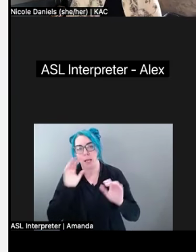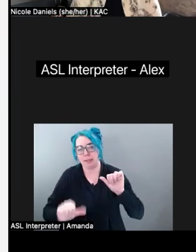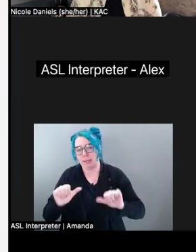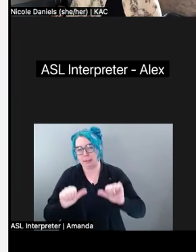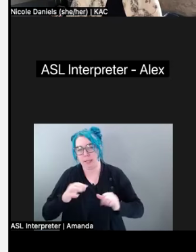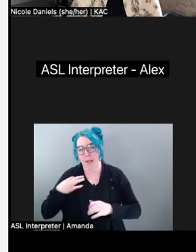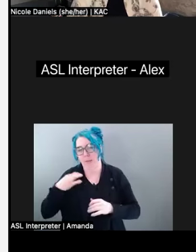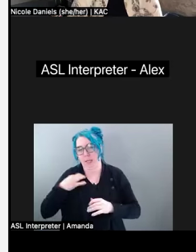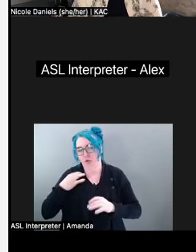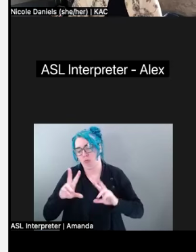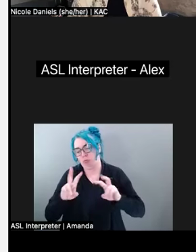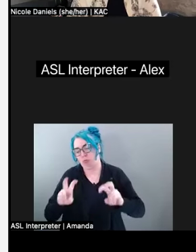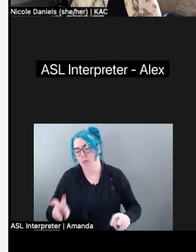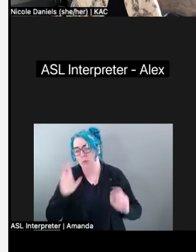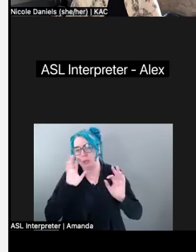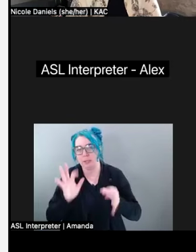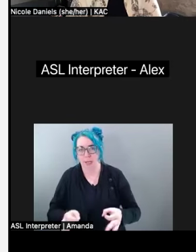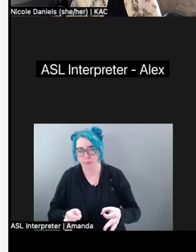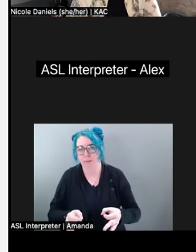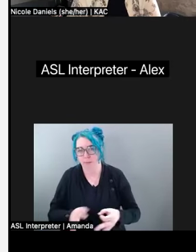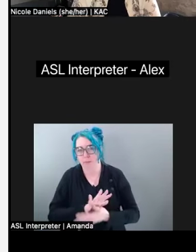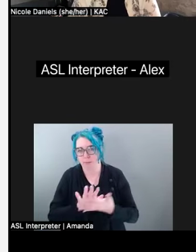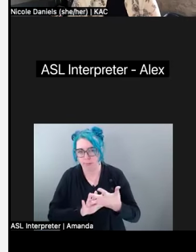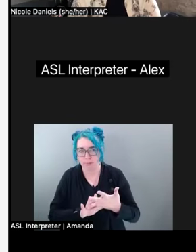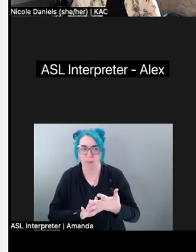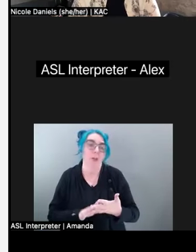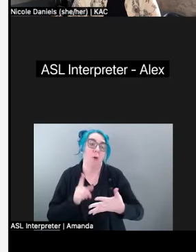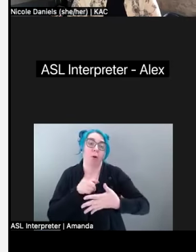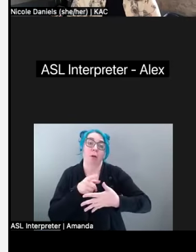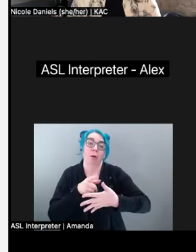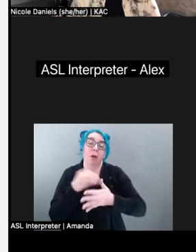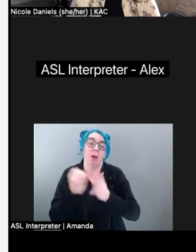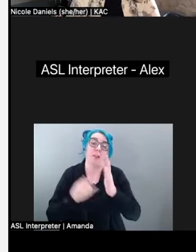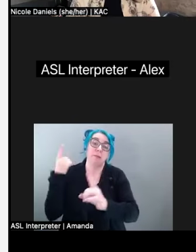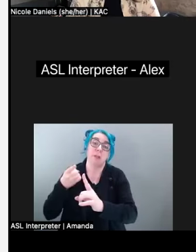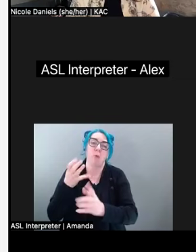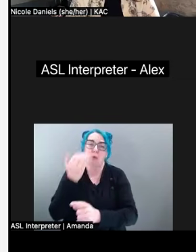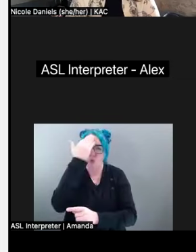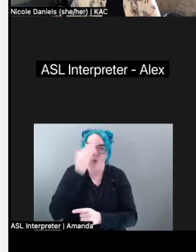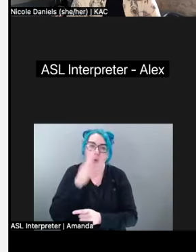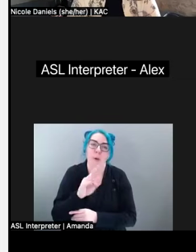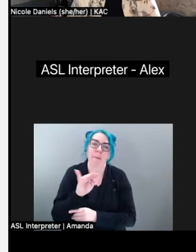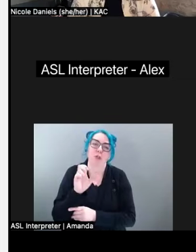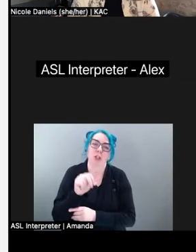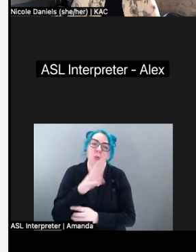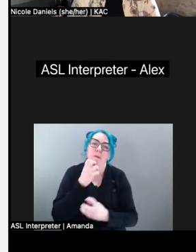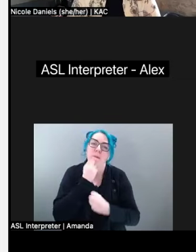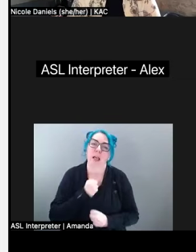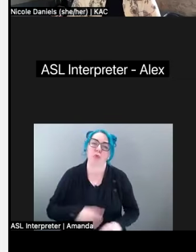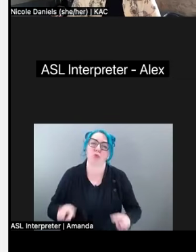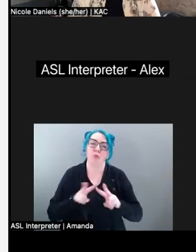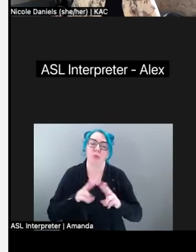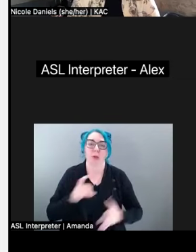So for artistic mandate, we're looking for a clearly defined mission, vision, and values that respond to a clear need in Kingston's arts